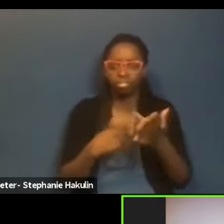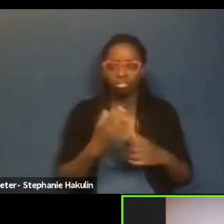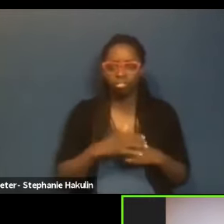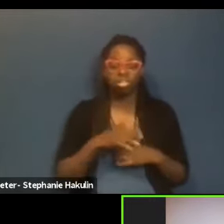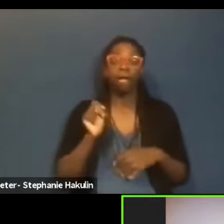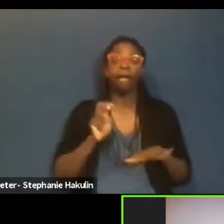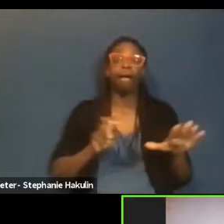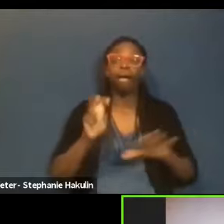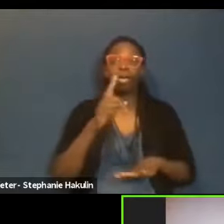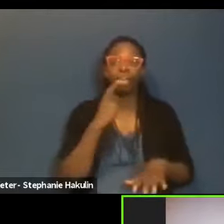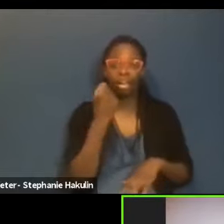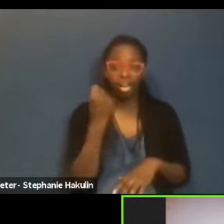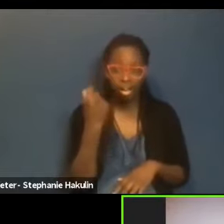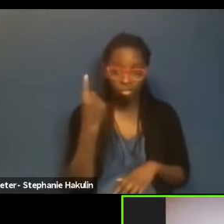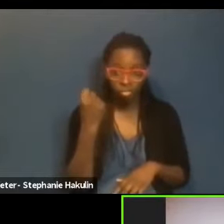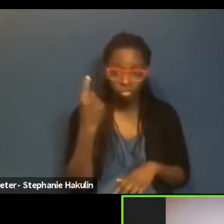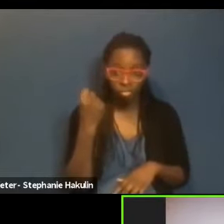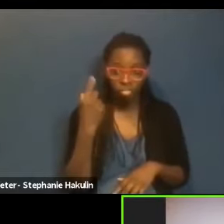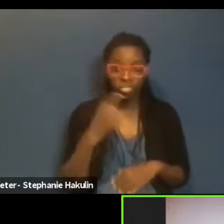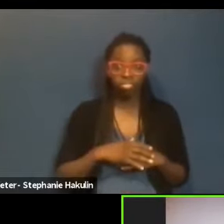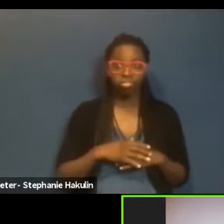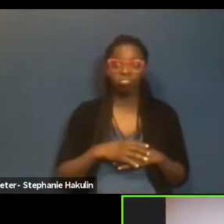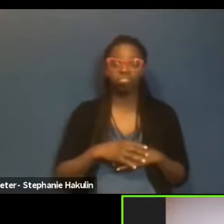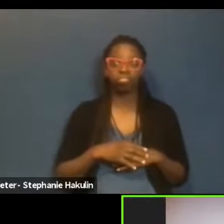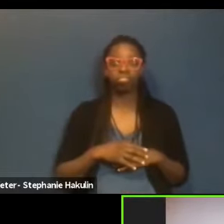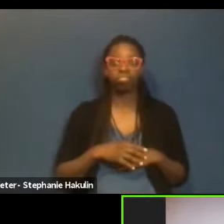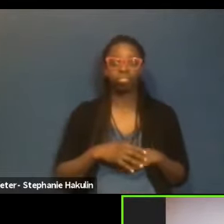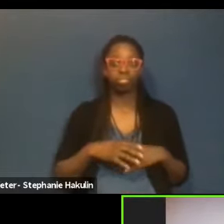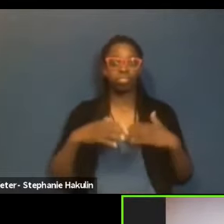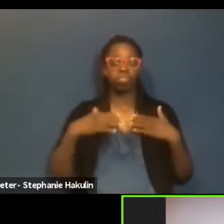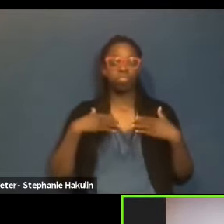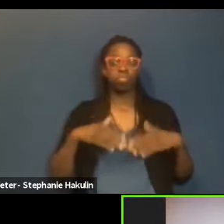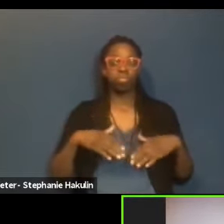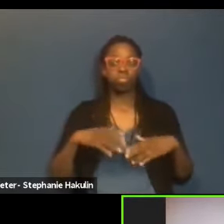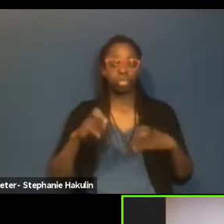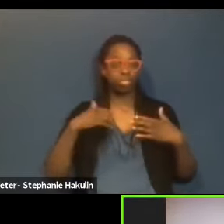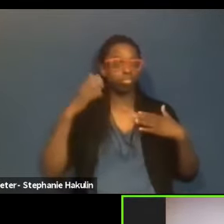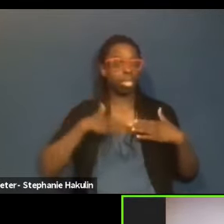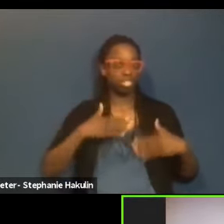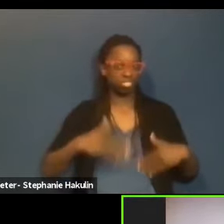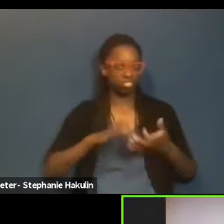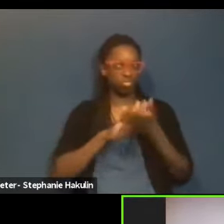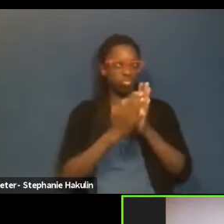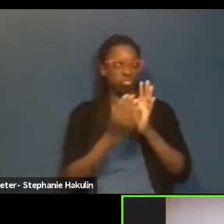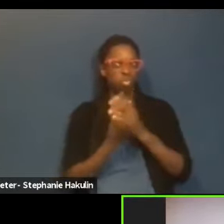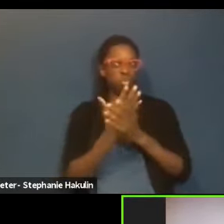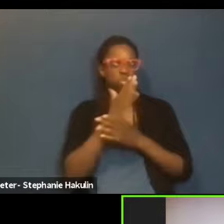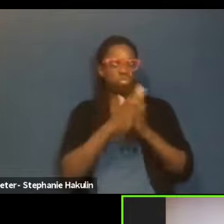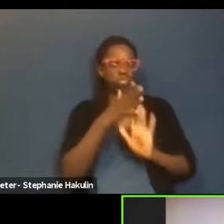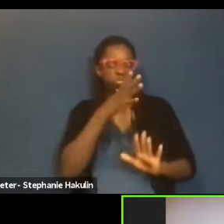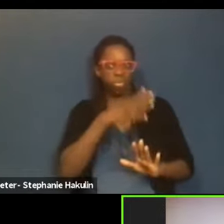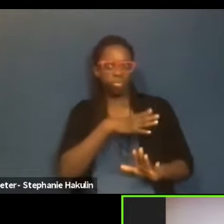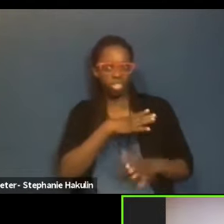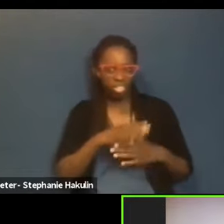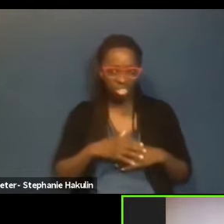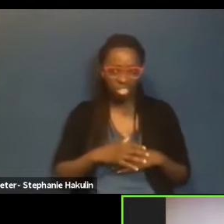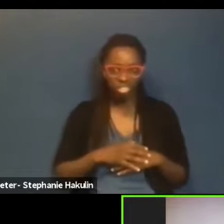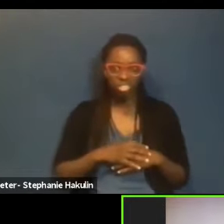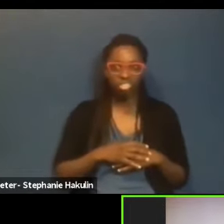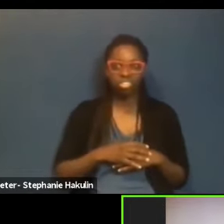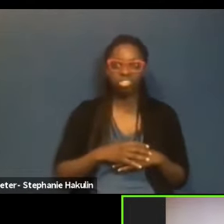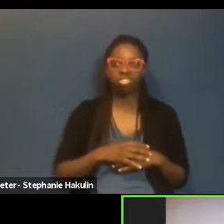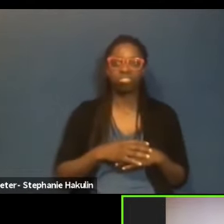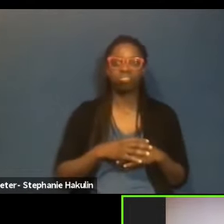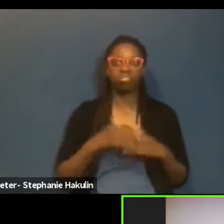when my body told itself that it was ready to become a woman. At first, I thought I was dying. I didn't know I had to go through a